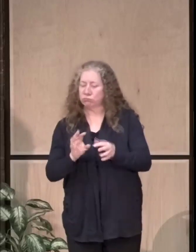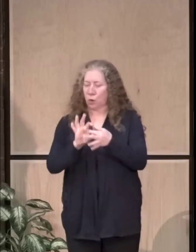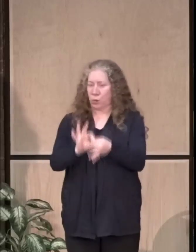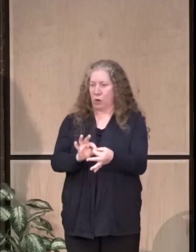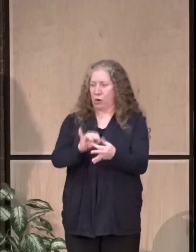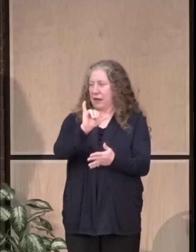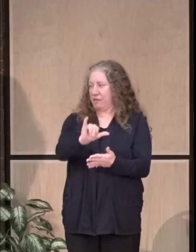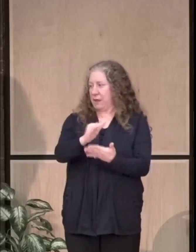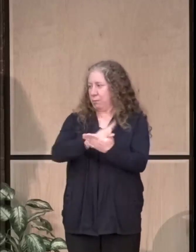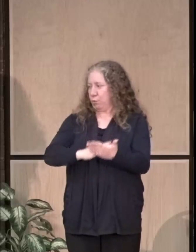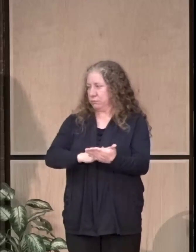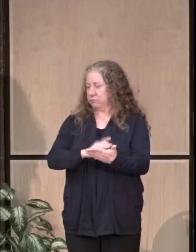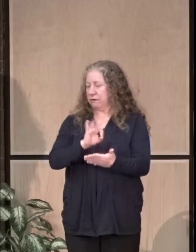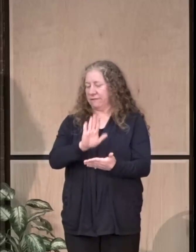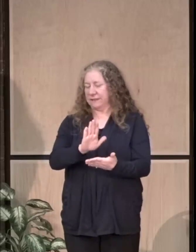regarding that.